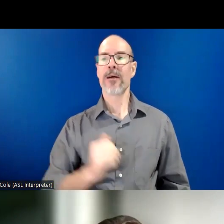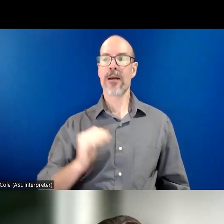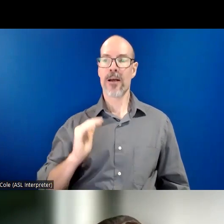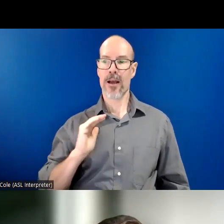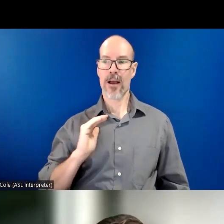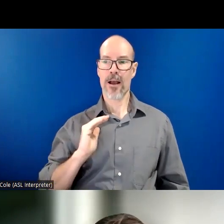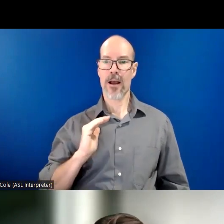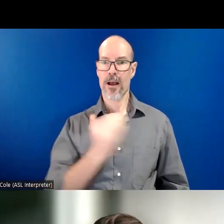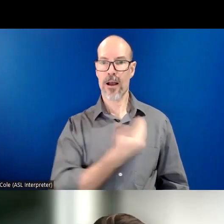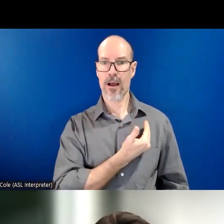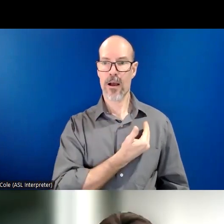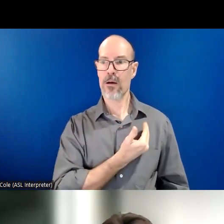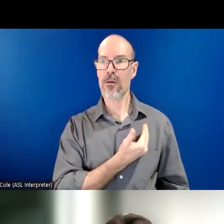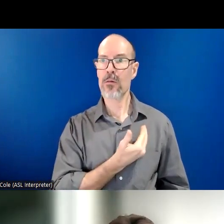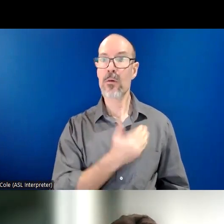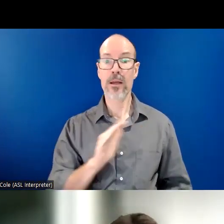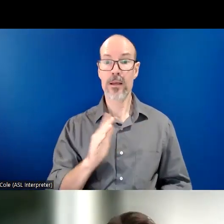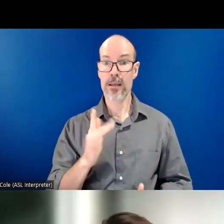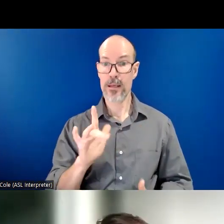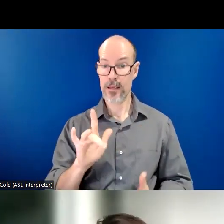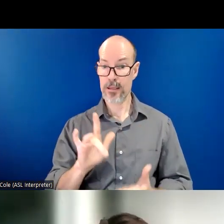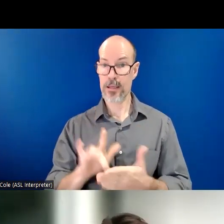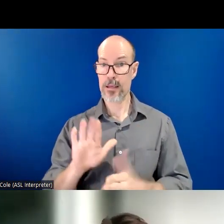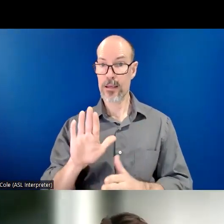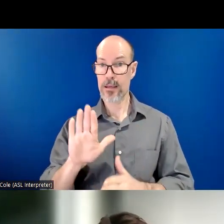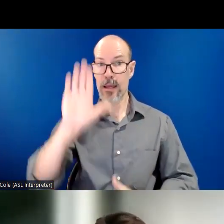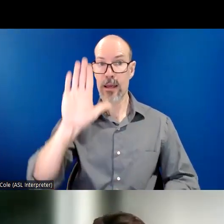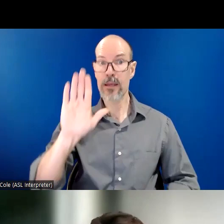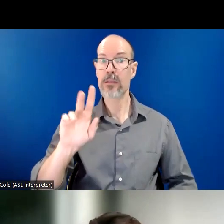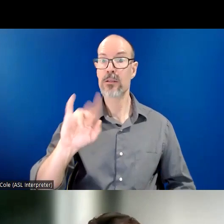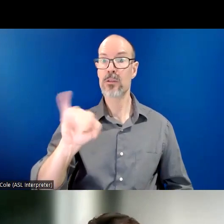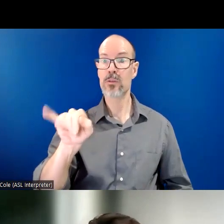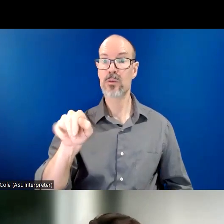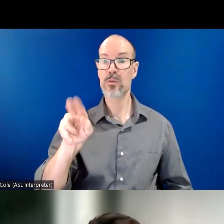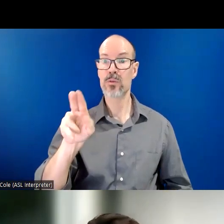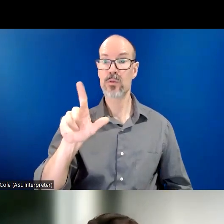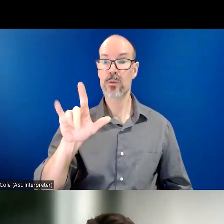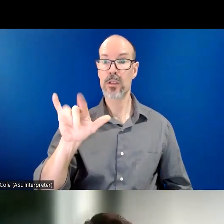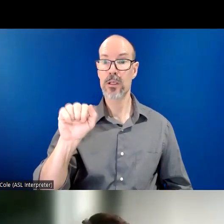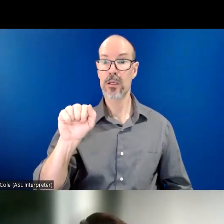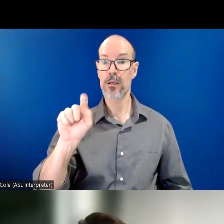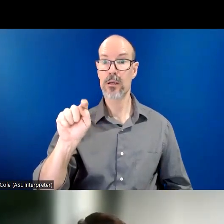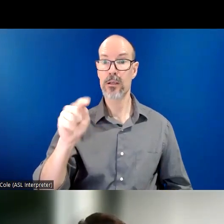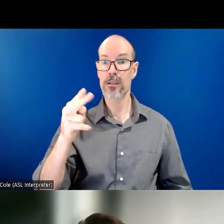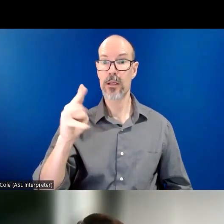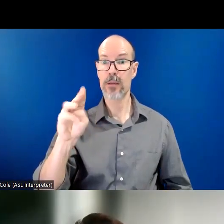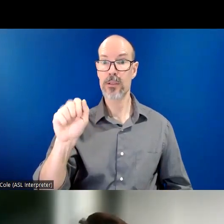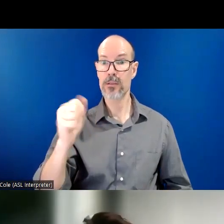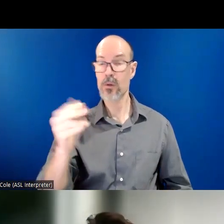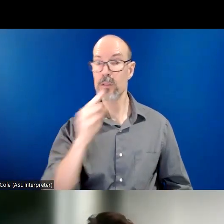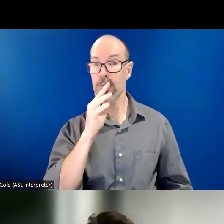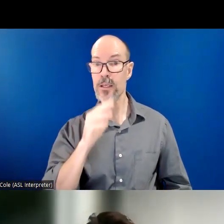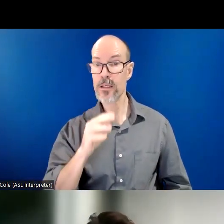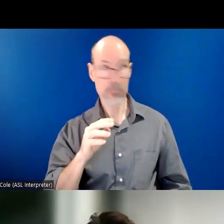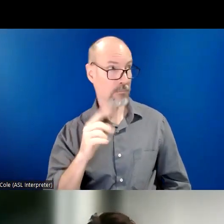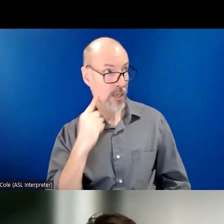I see Julia Thomas has raised their hand. Julia, you should be able to unmute yourself now. Hi, can you hear me?